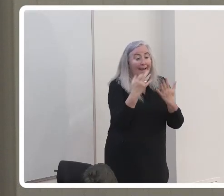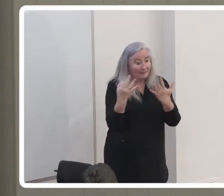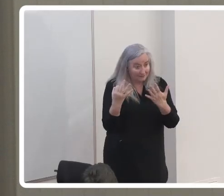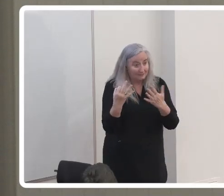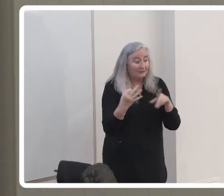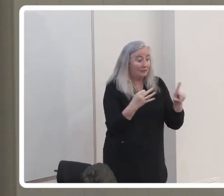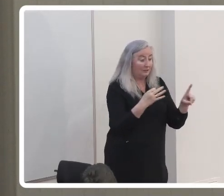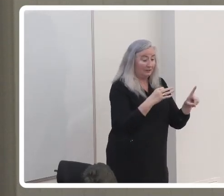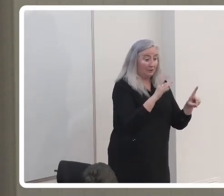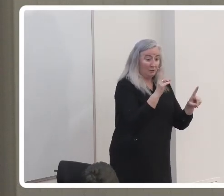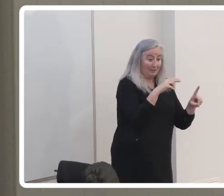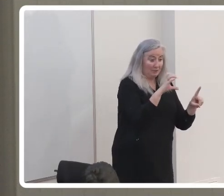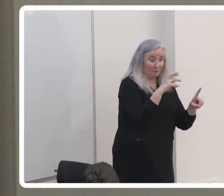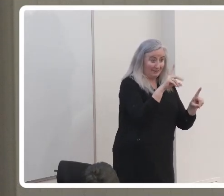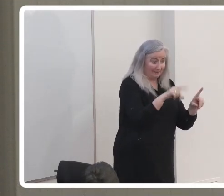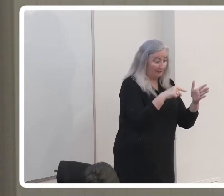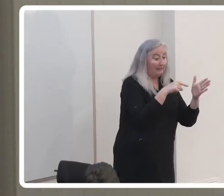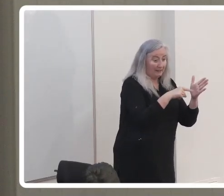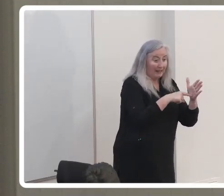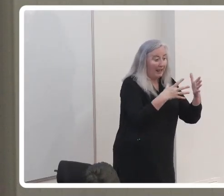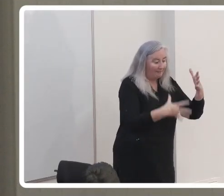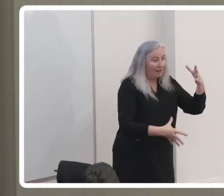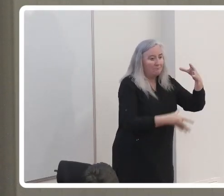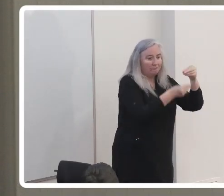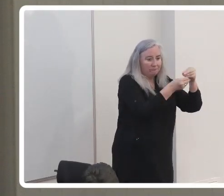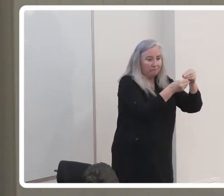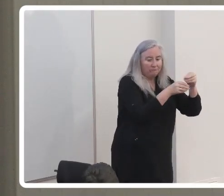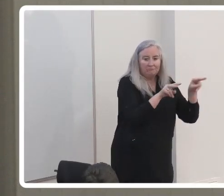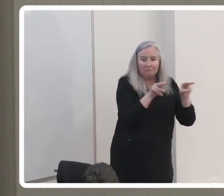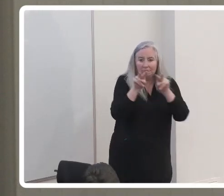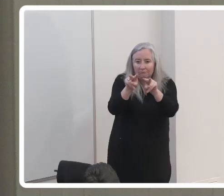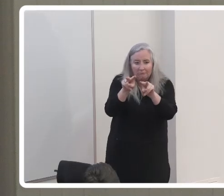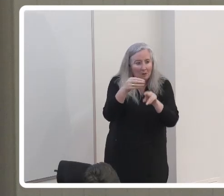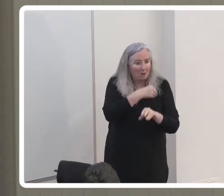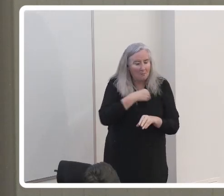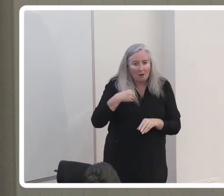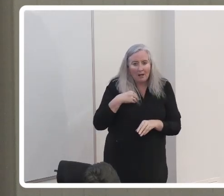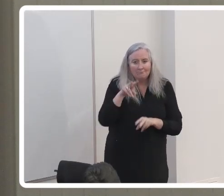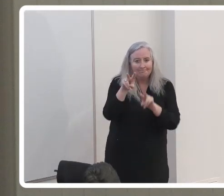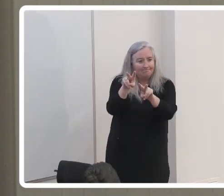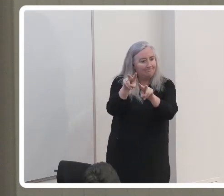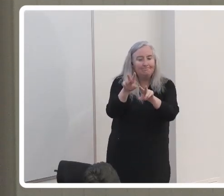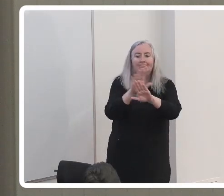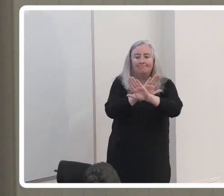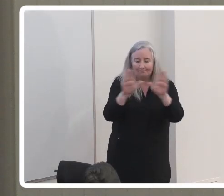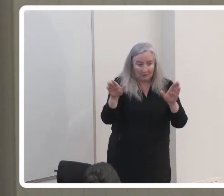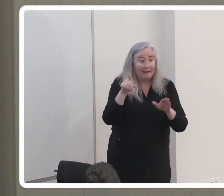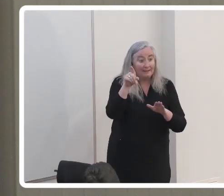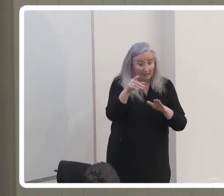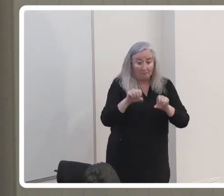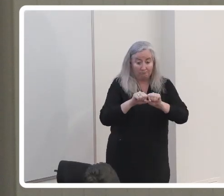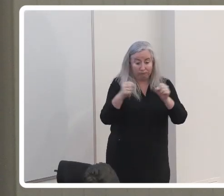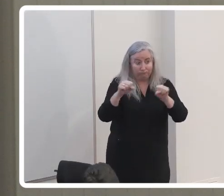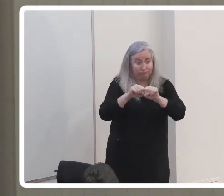of Persons with Disabilities issued concluding observations on Poland, emphasizing the urgent need for the Polish state to address violations of the